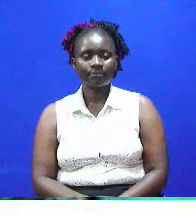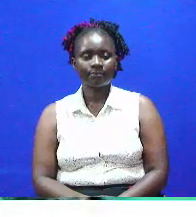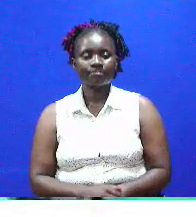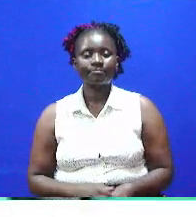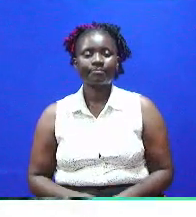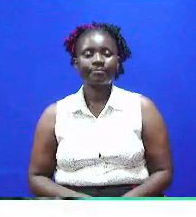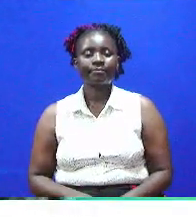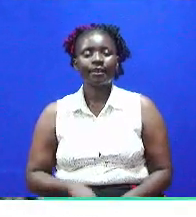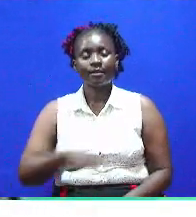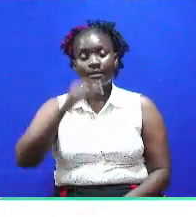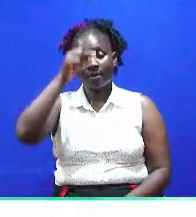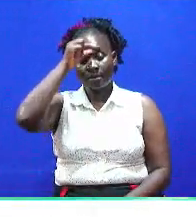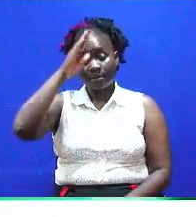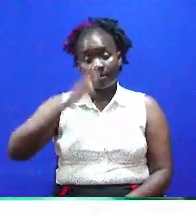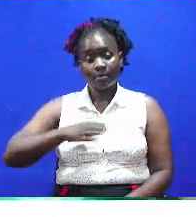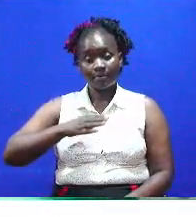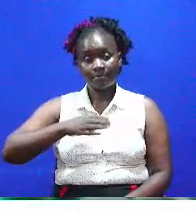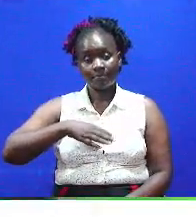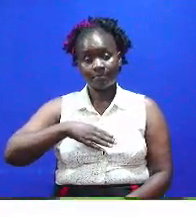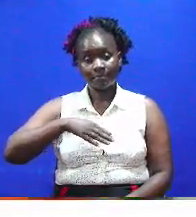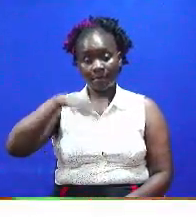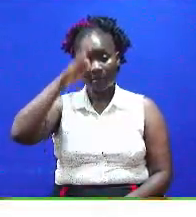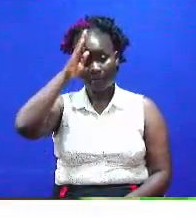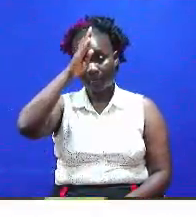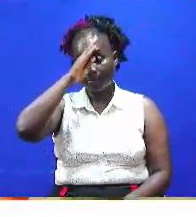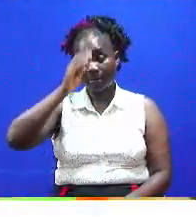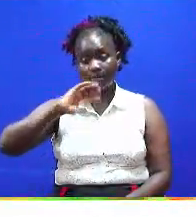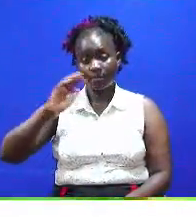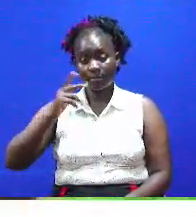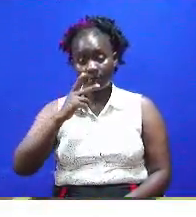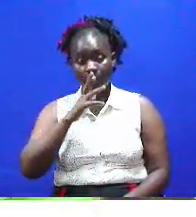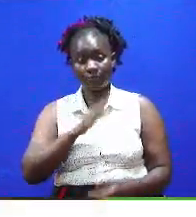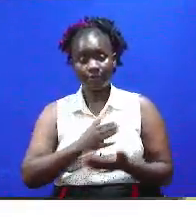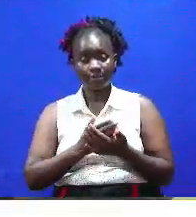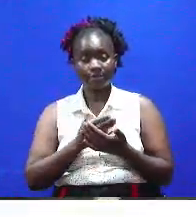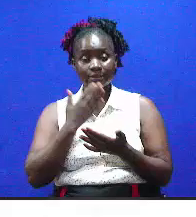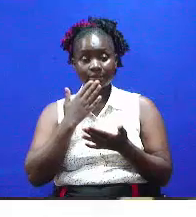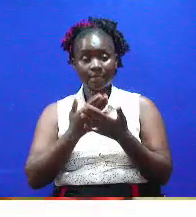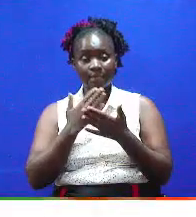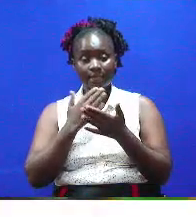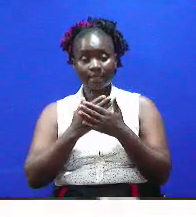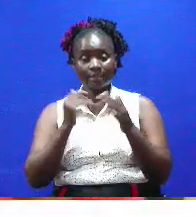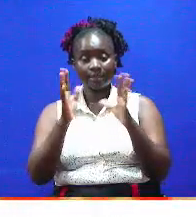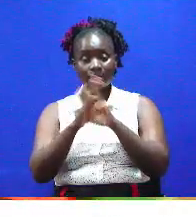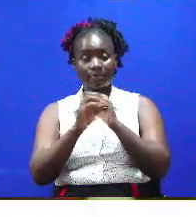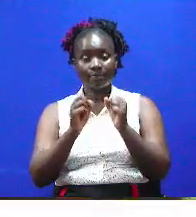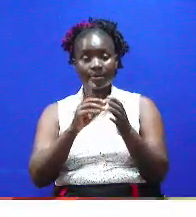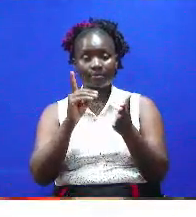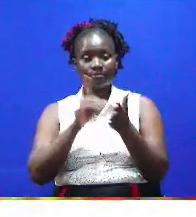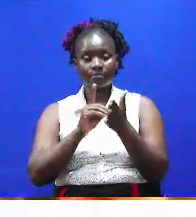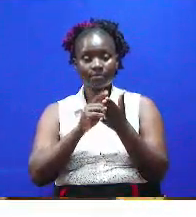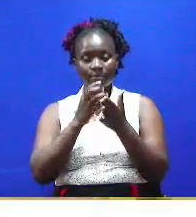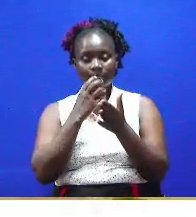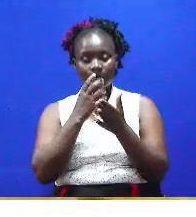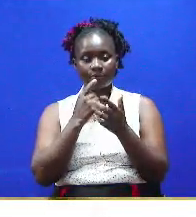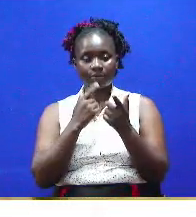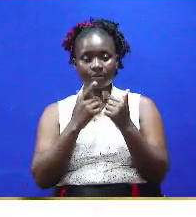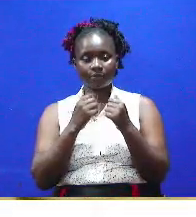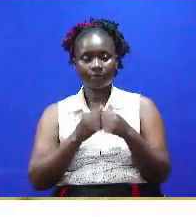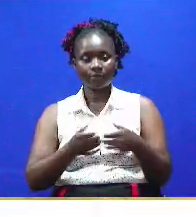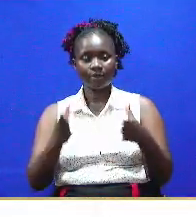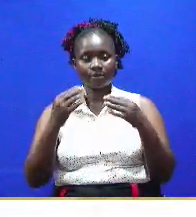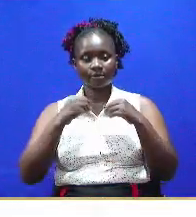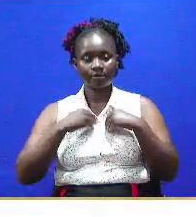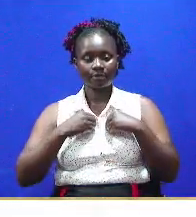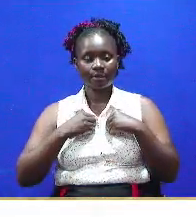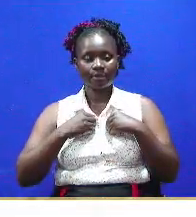Omugavana bwe kaunti ya Bungoma Kenneth Lusaka ni gamwira nilimbia mono omurai bwense Dr. William Ruto azo wanchira na